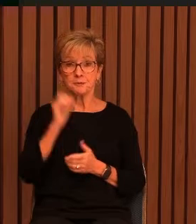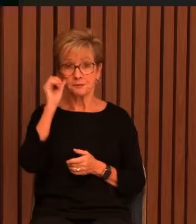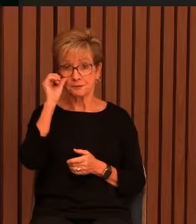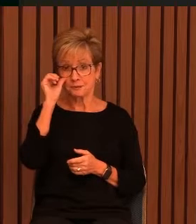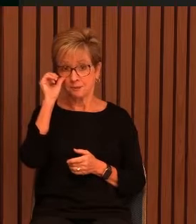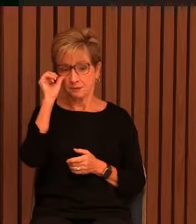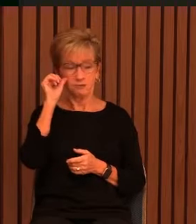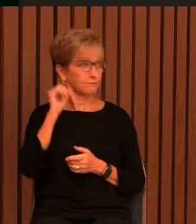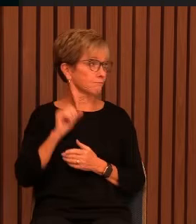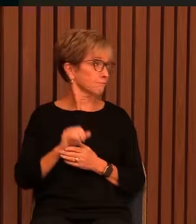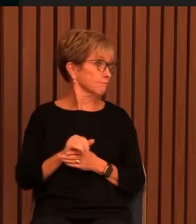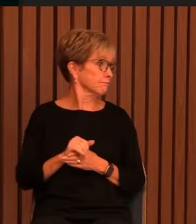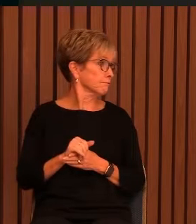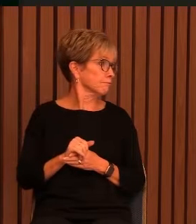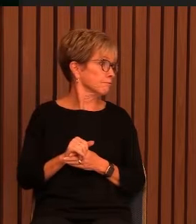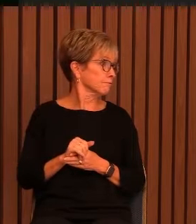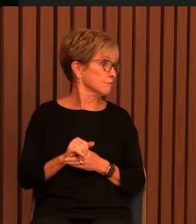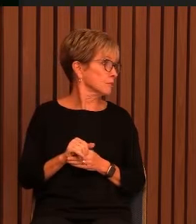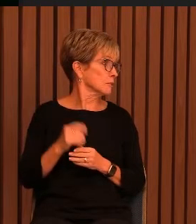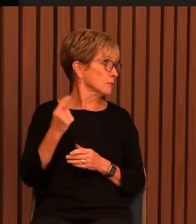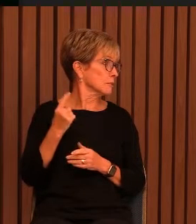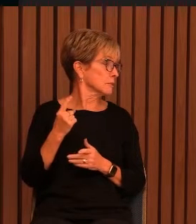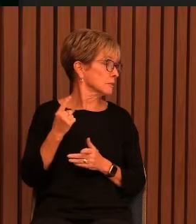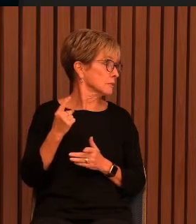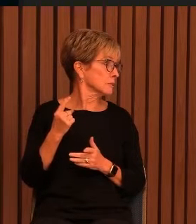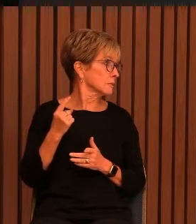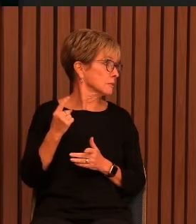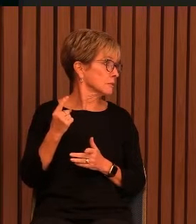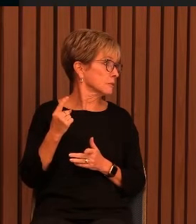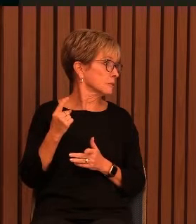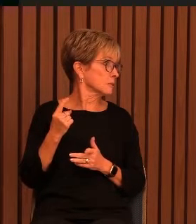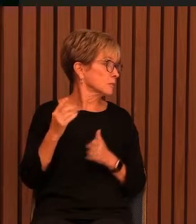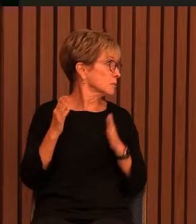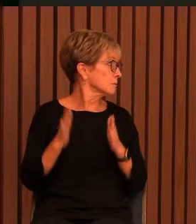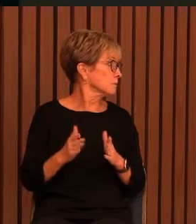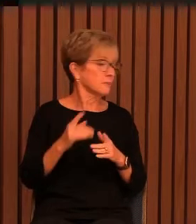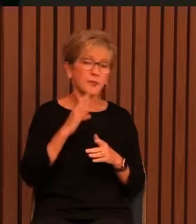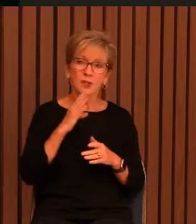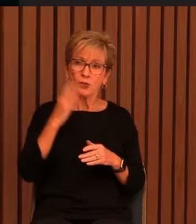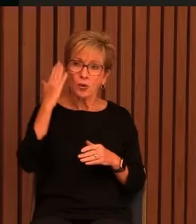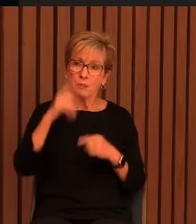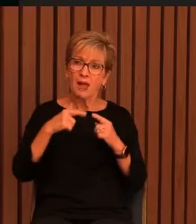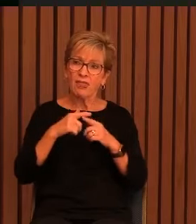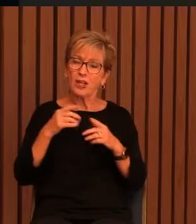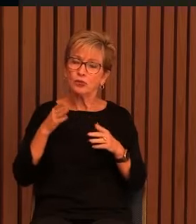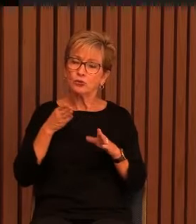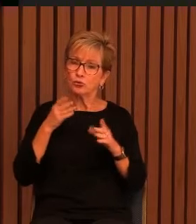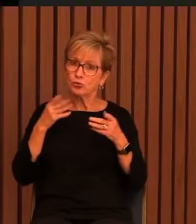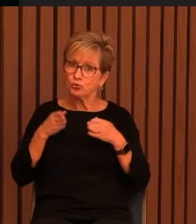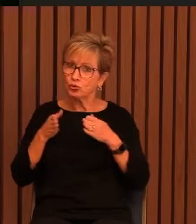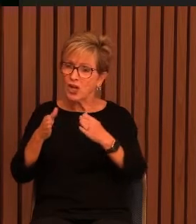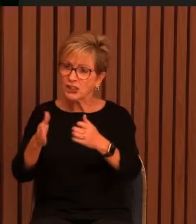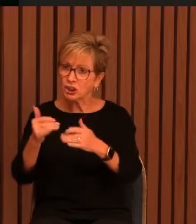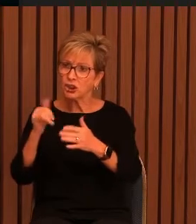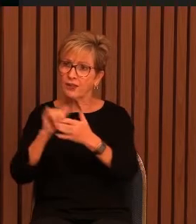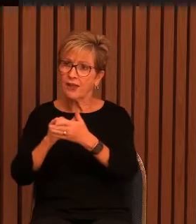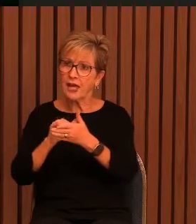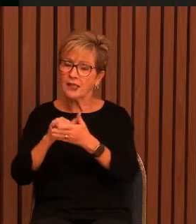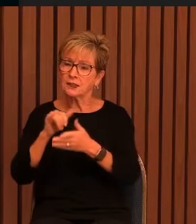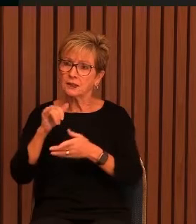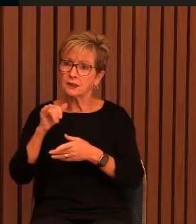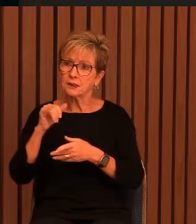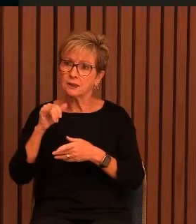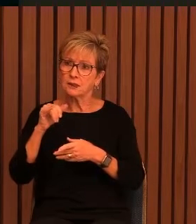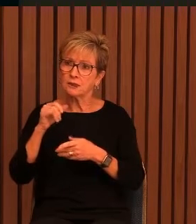Comment. Yeah. I am glad to hear about the direction of melding the assessment to the learning